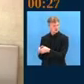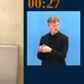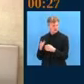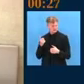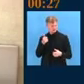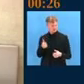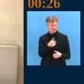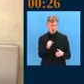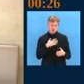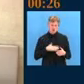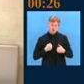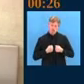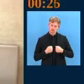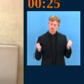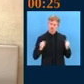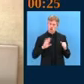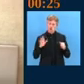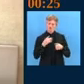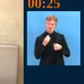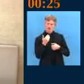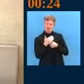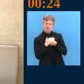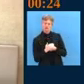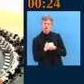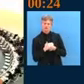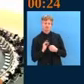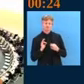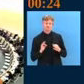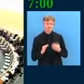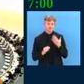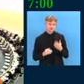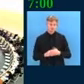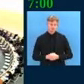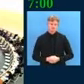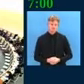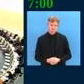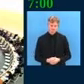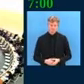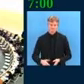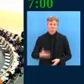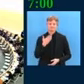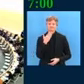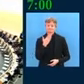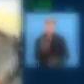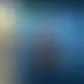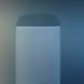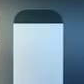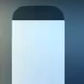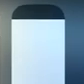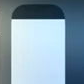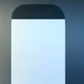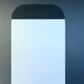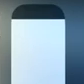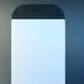express themselves away from discrimination. And thank you. Thank you very much. I thank all our panelists for their